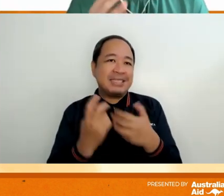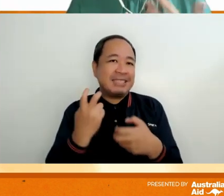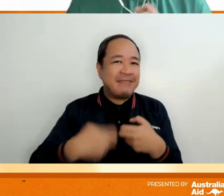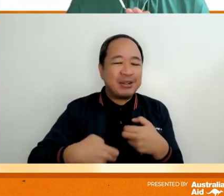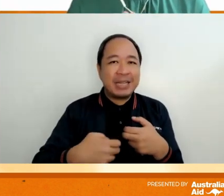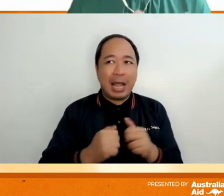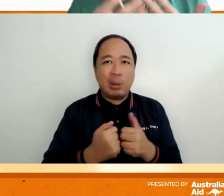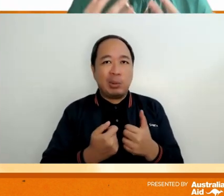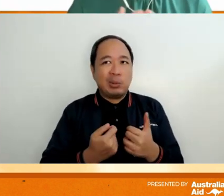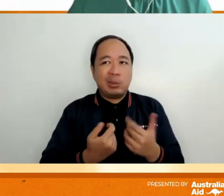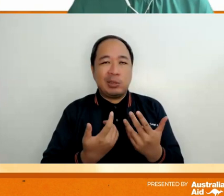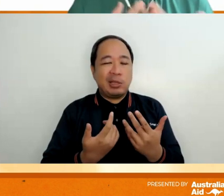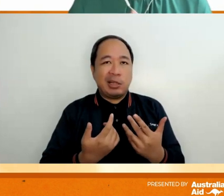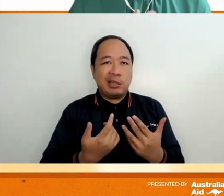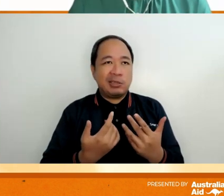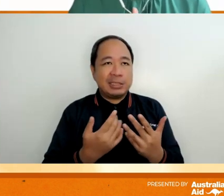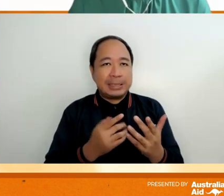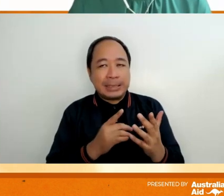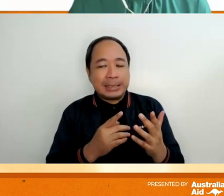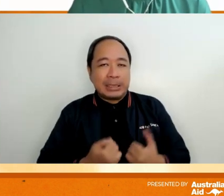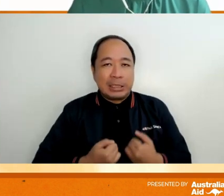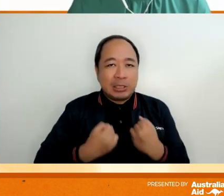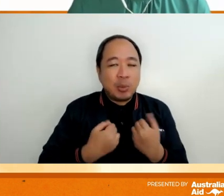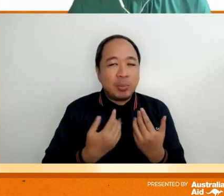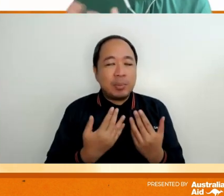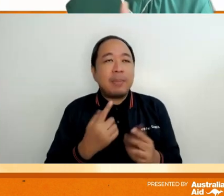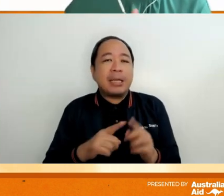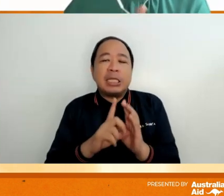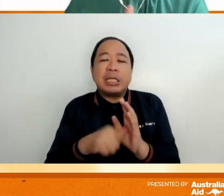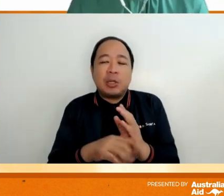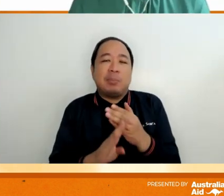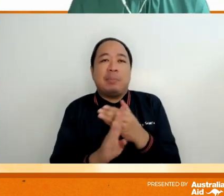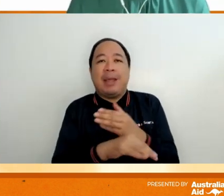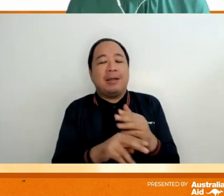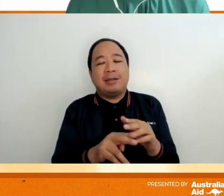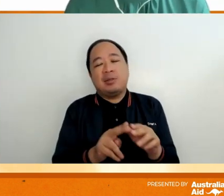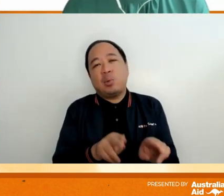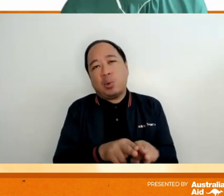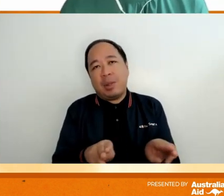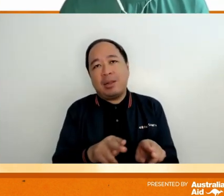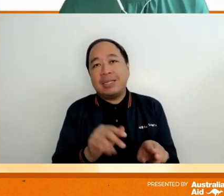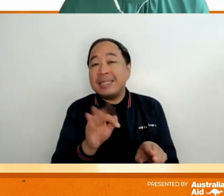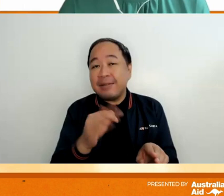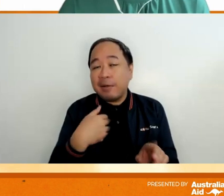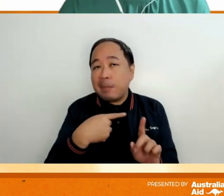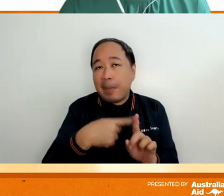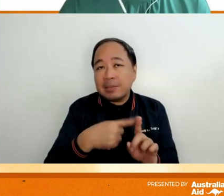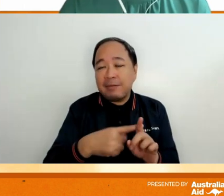with positive coping strategies, which I have mentioned in the lecture. Thank